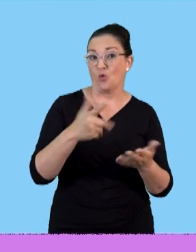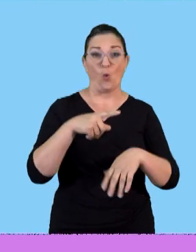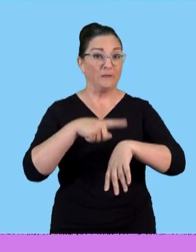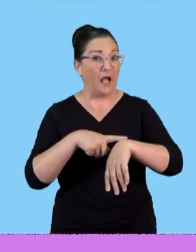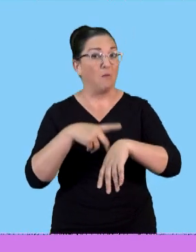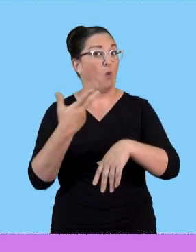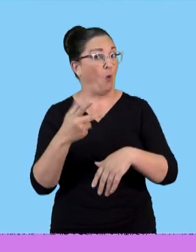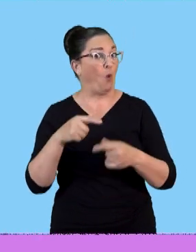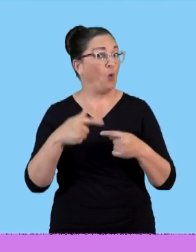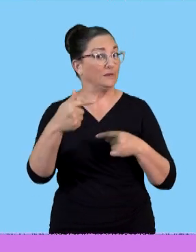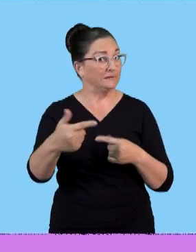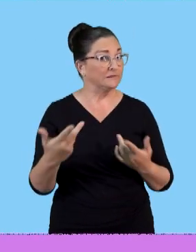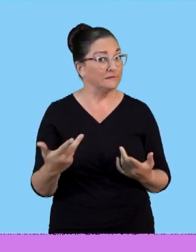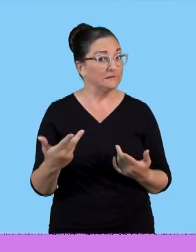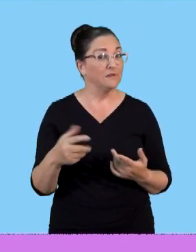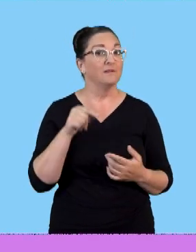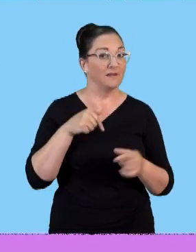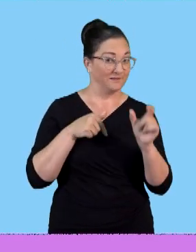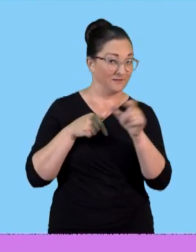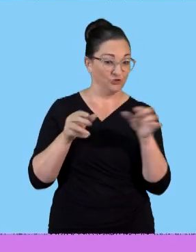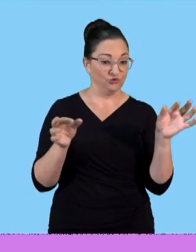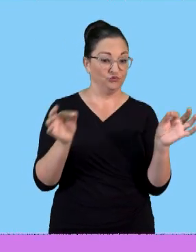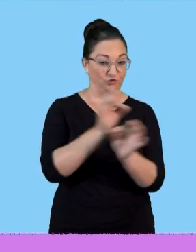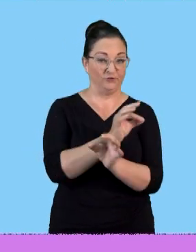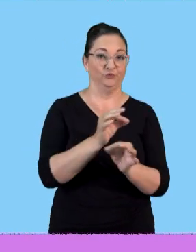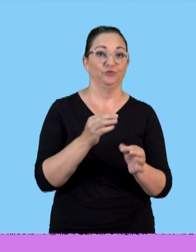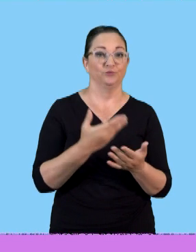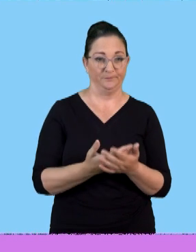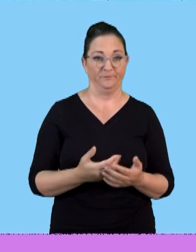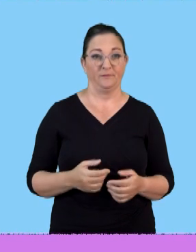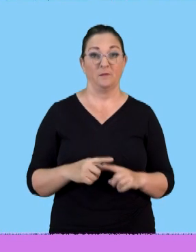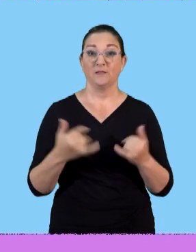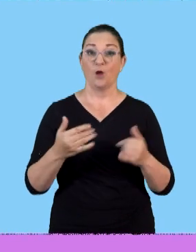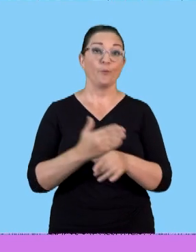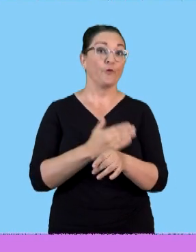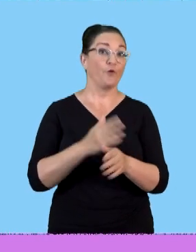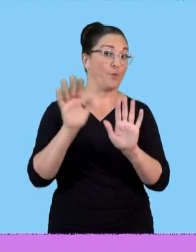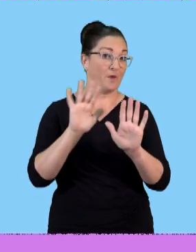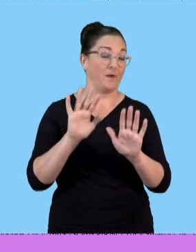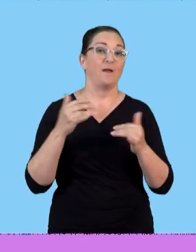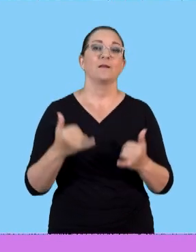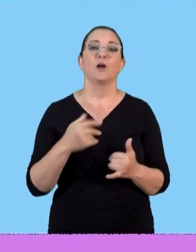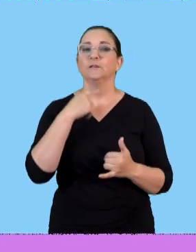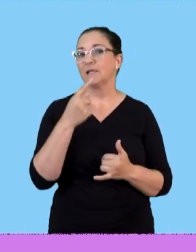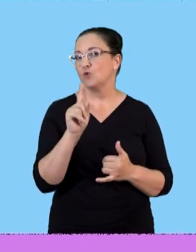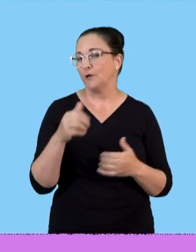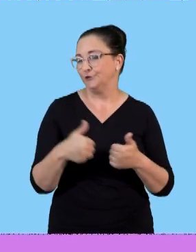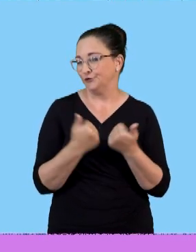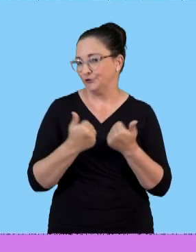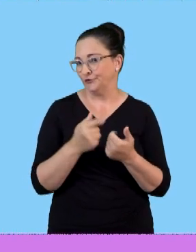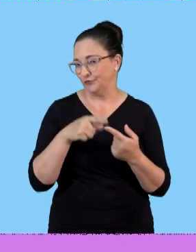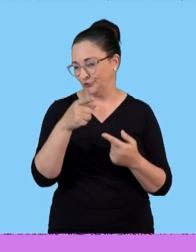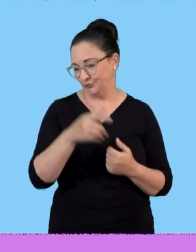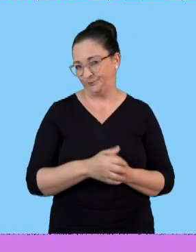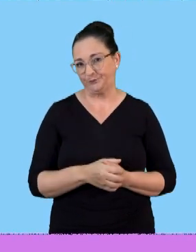have to calculate time or distance? And that must be the subject of the formula. All right. Now, guys, before I say goodbye, let me quickly